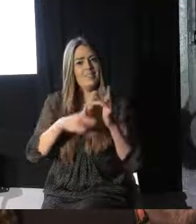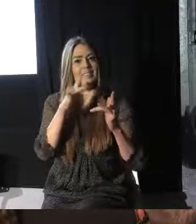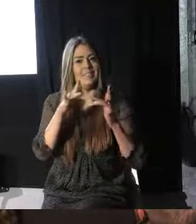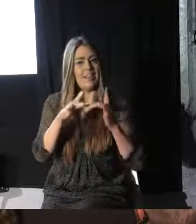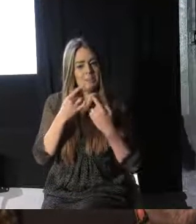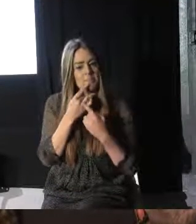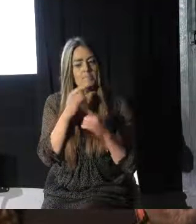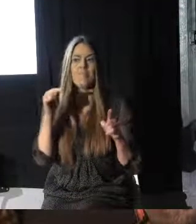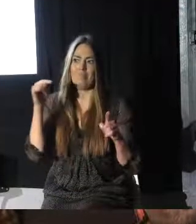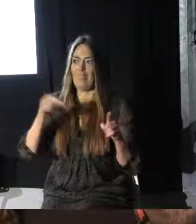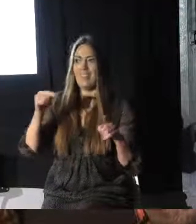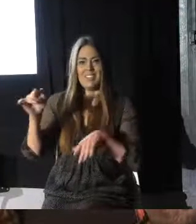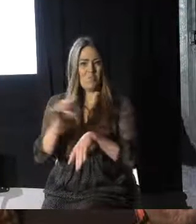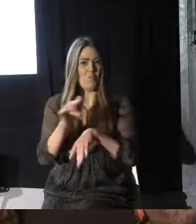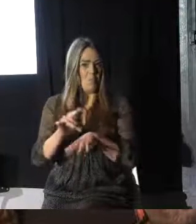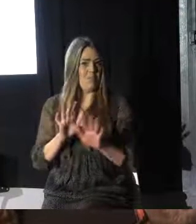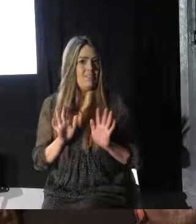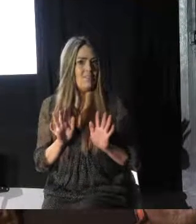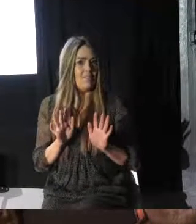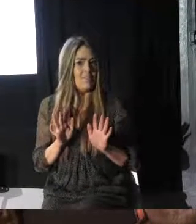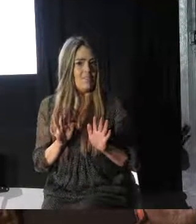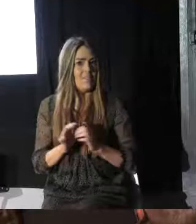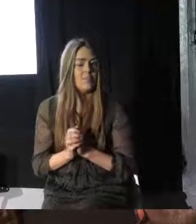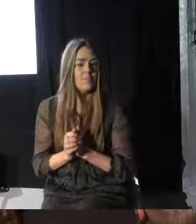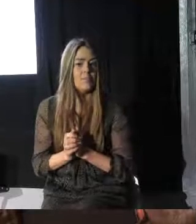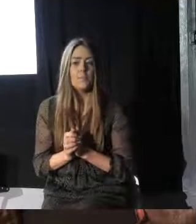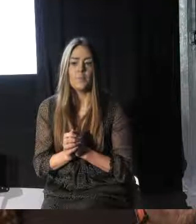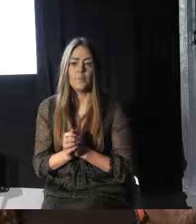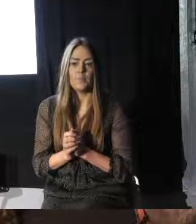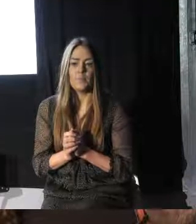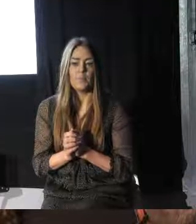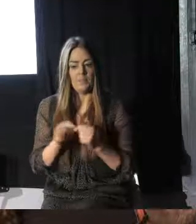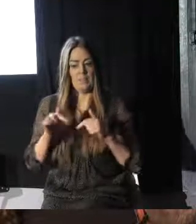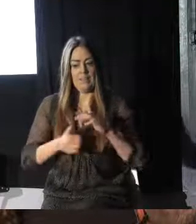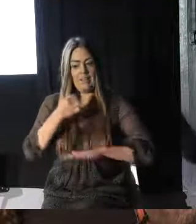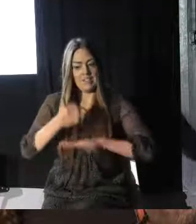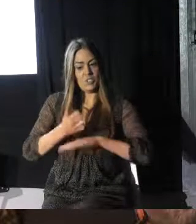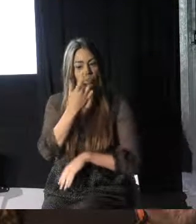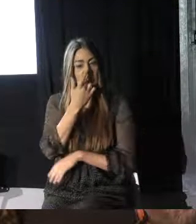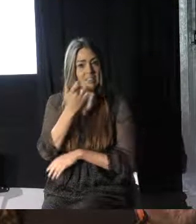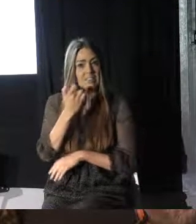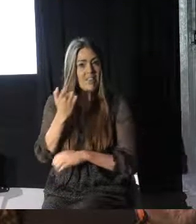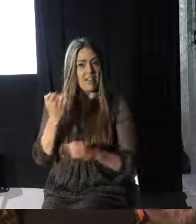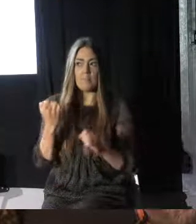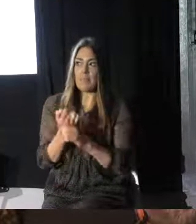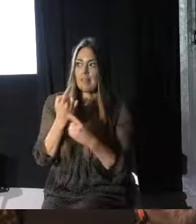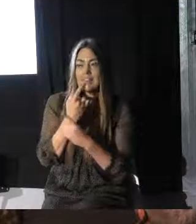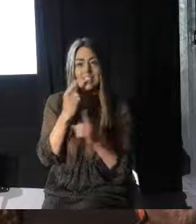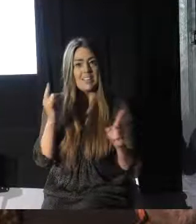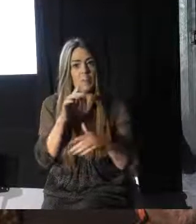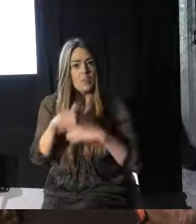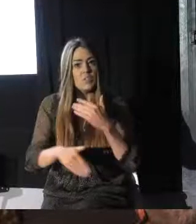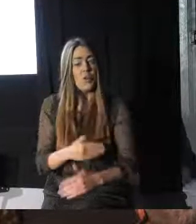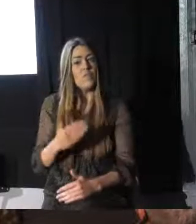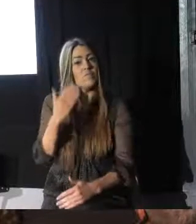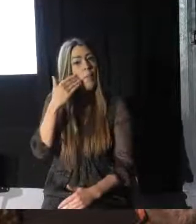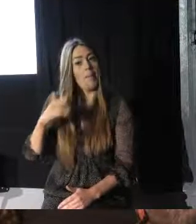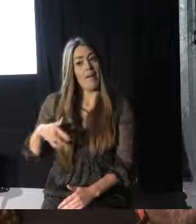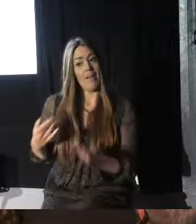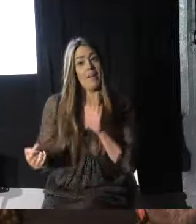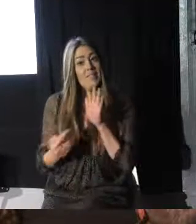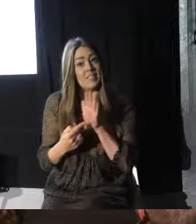is performative. The idea that these institutions could make statements around the Black Lives Matter